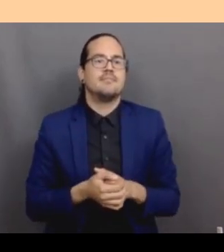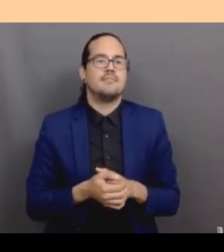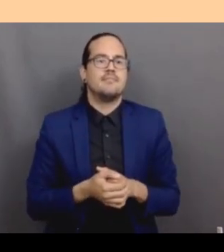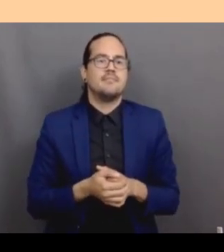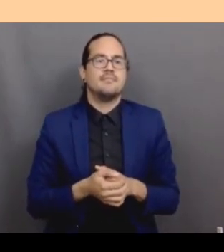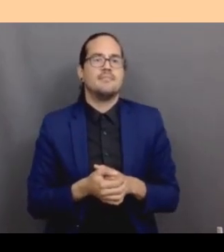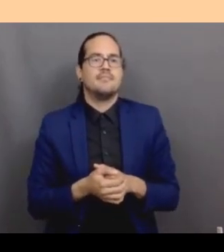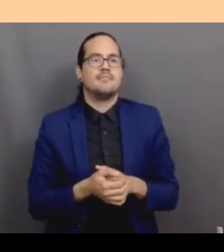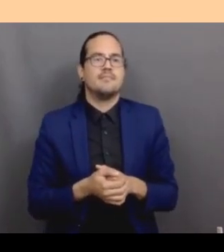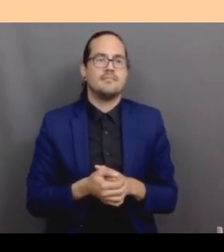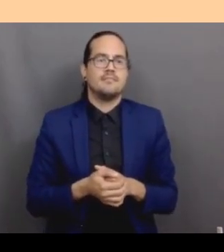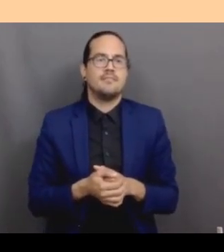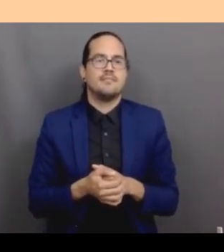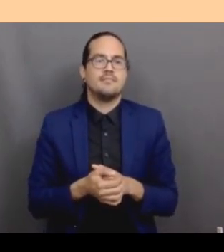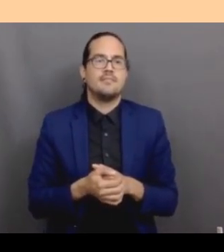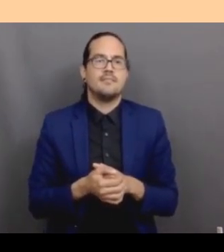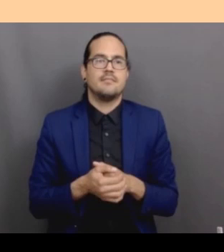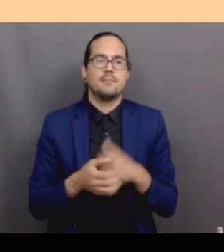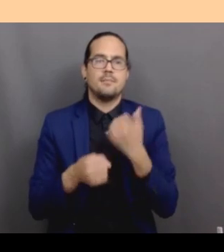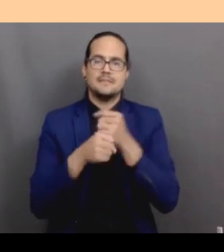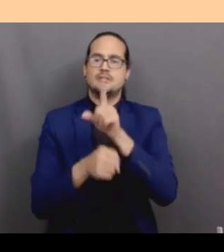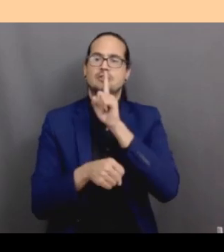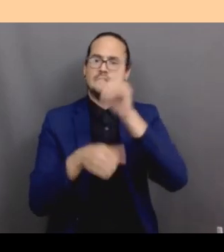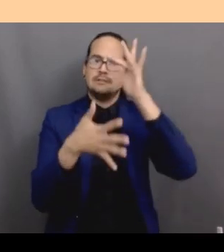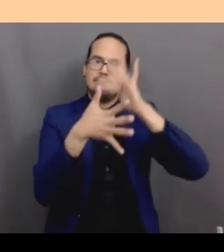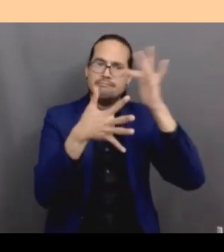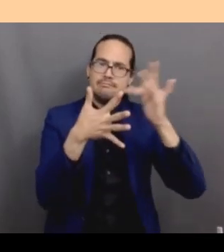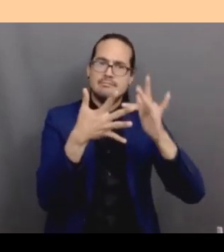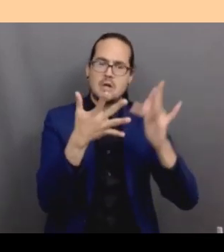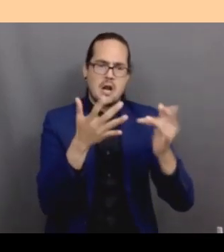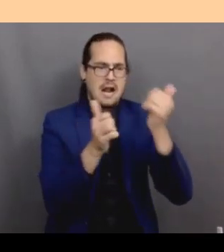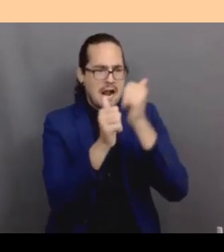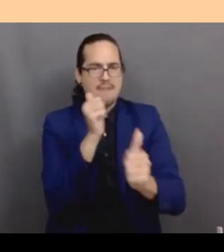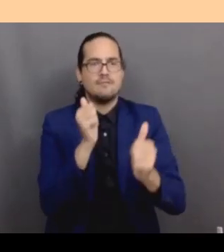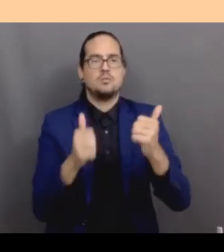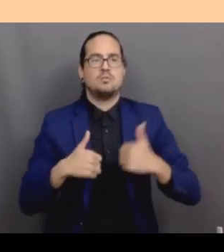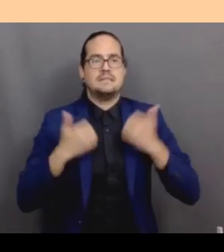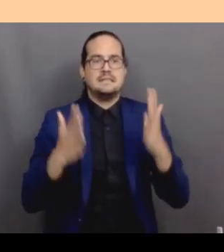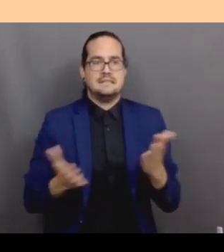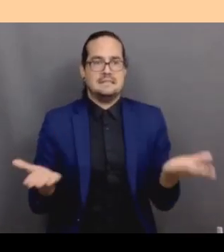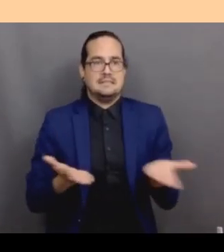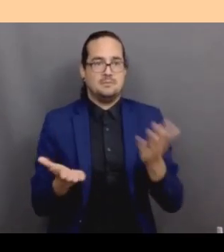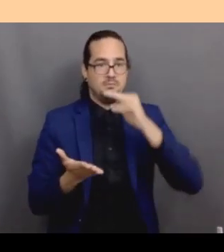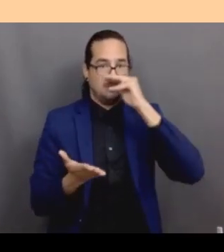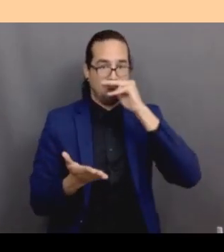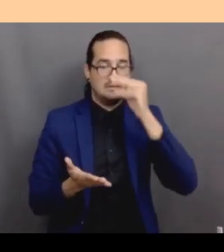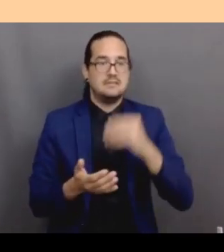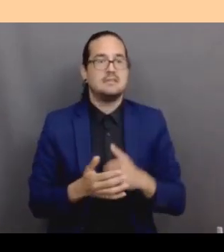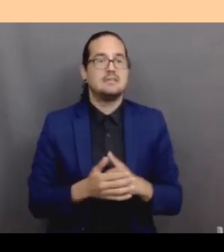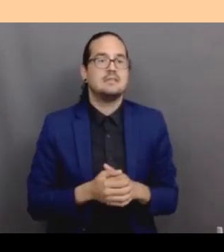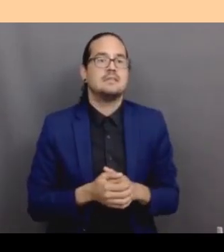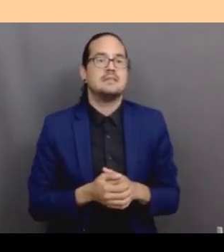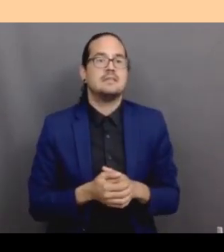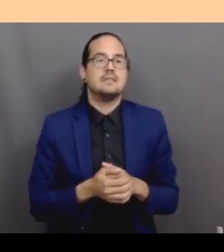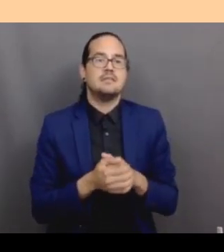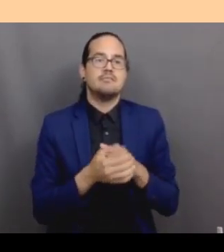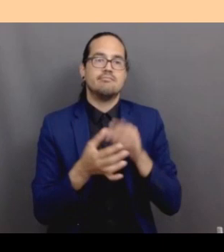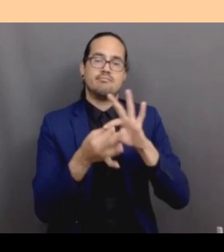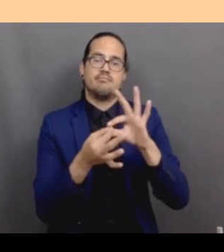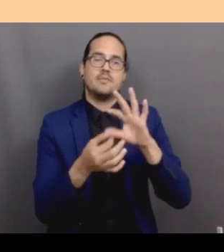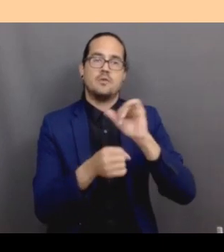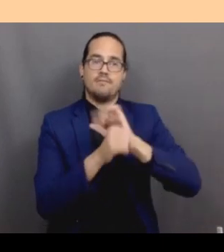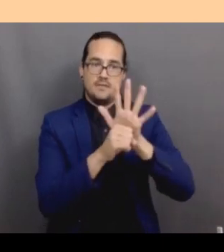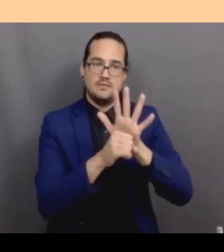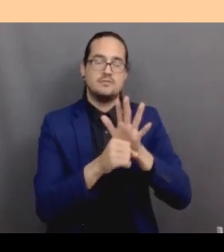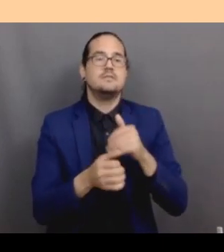need. Up until this point, we're seeing testing happening equivalent to our demographic profiles. So we're not seeing under testing